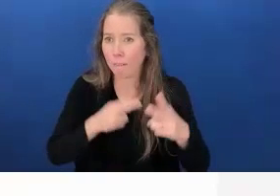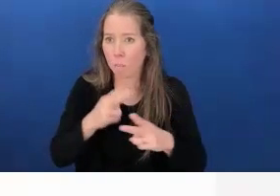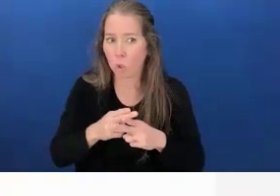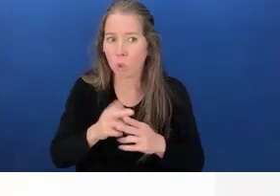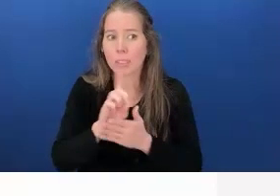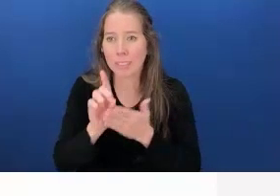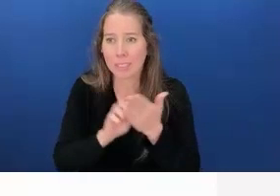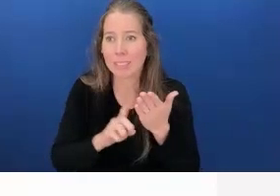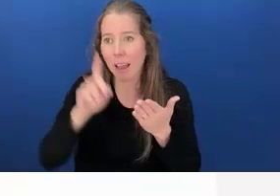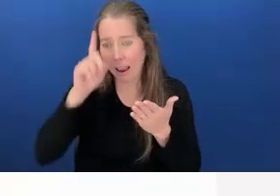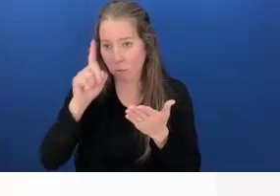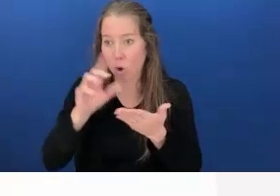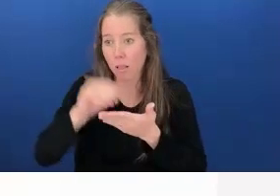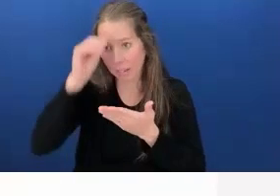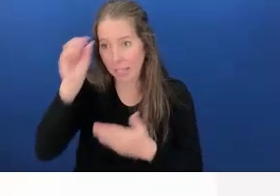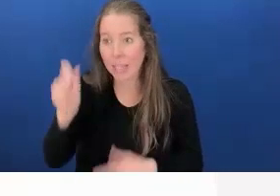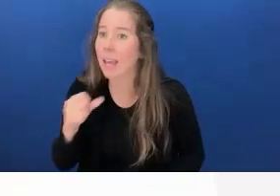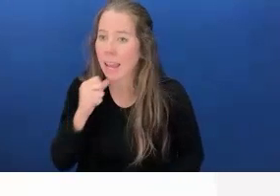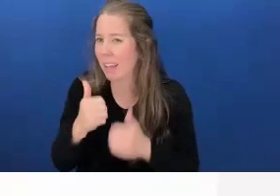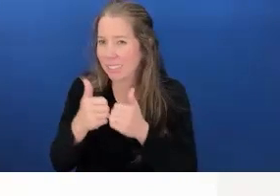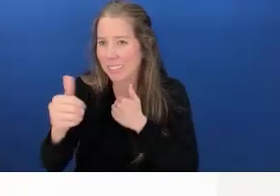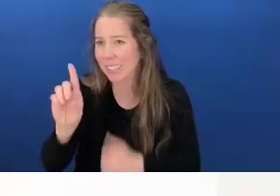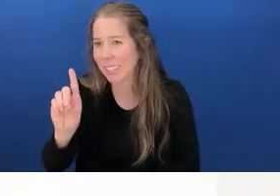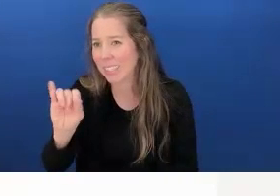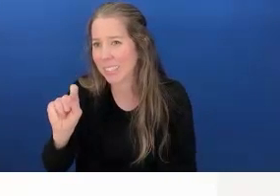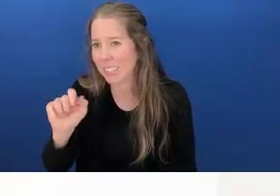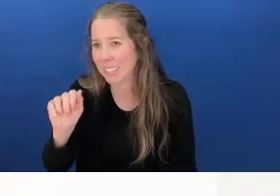for learning. So not distance learning, but